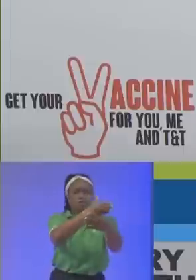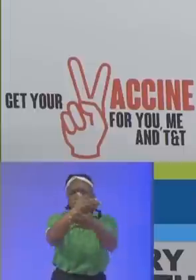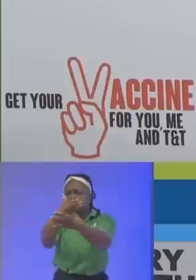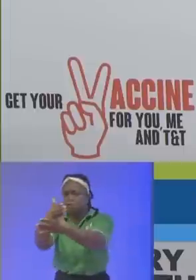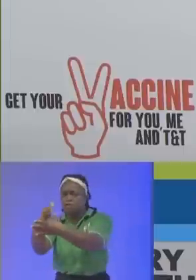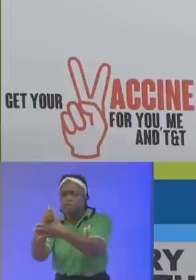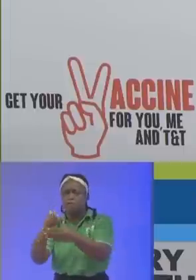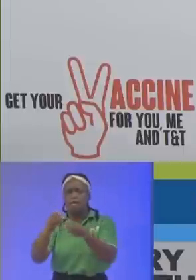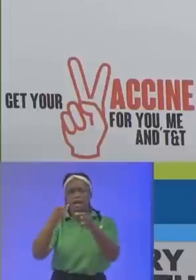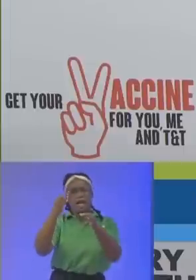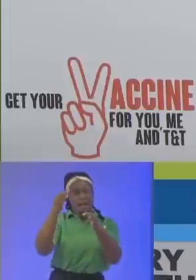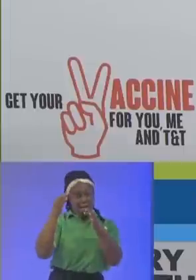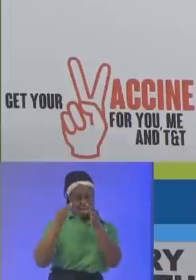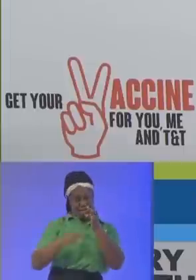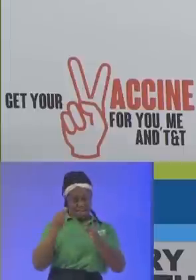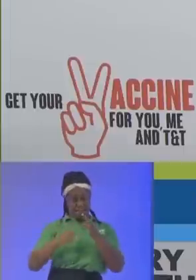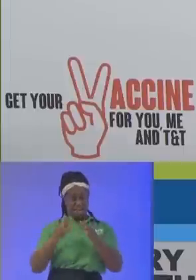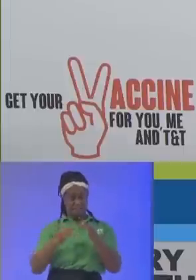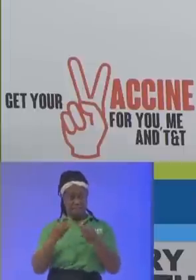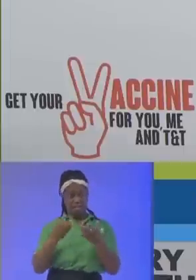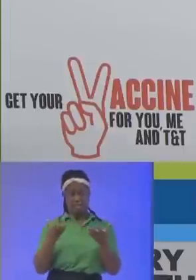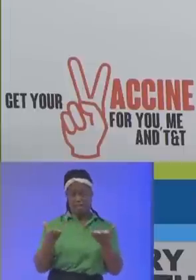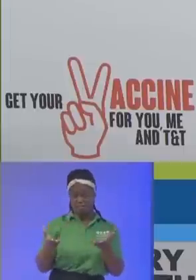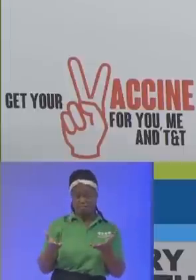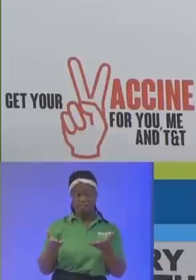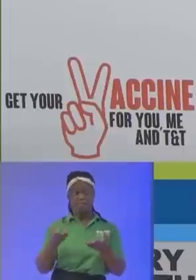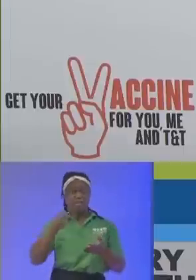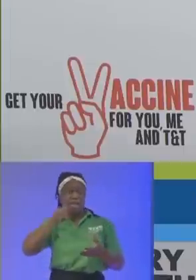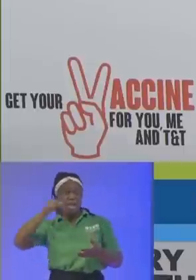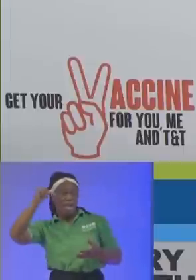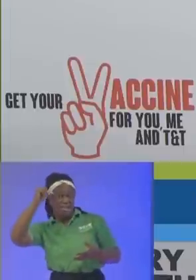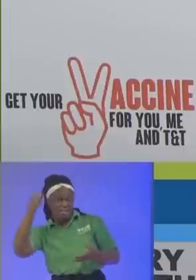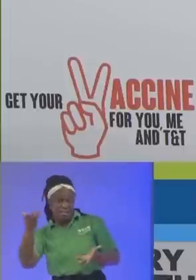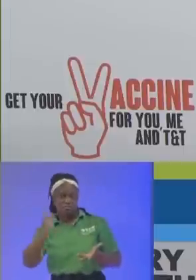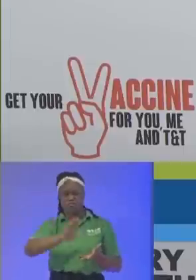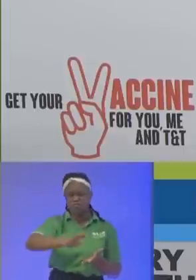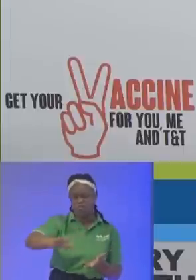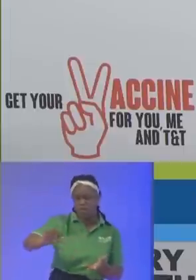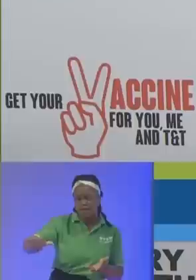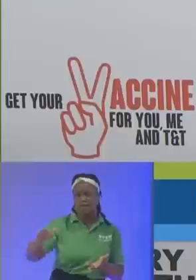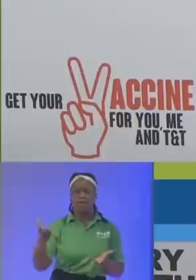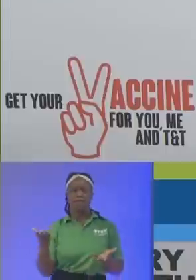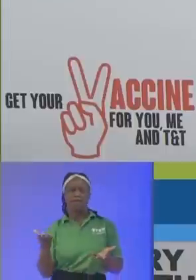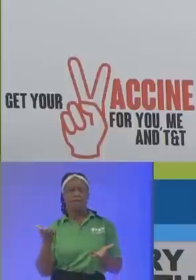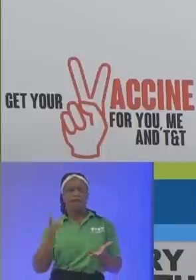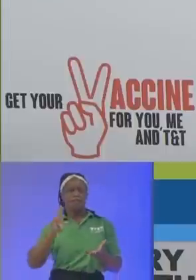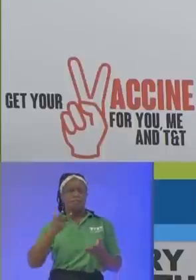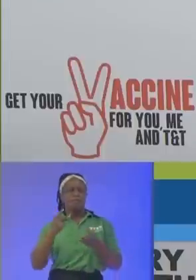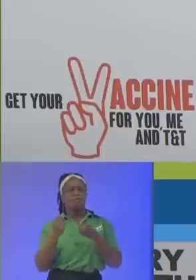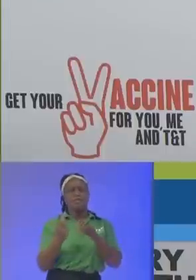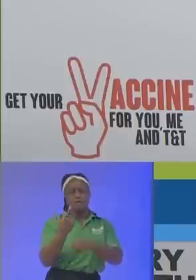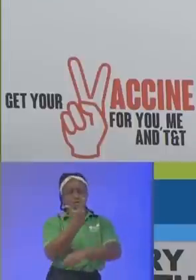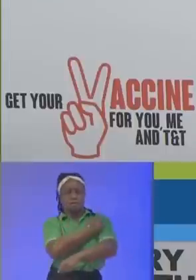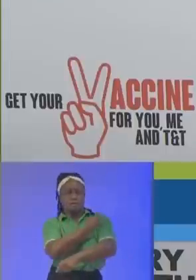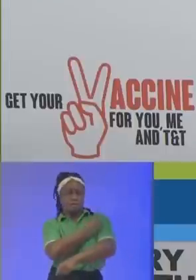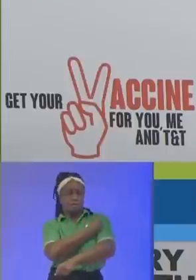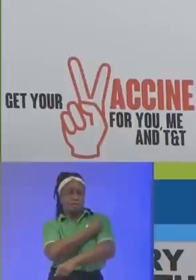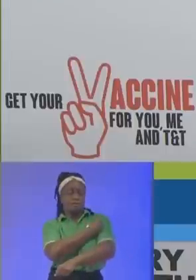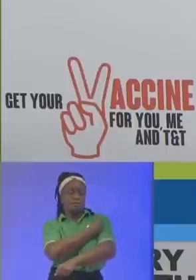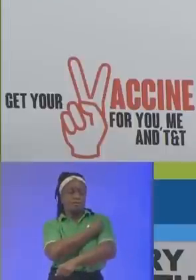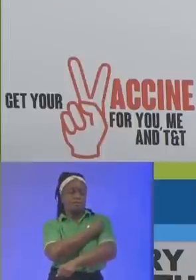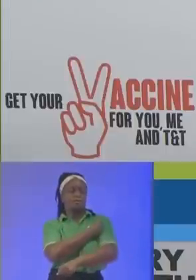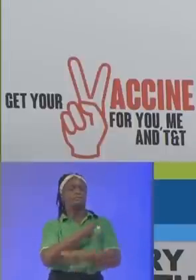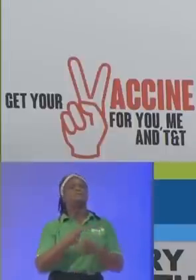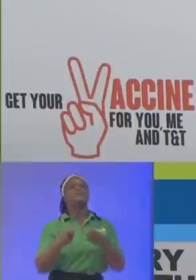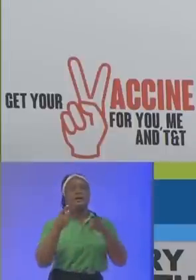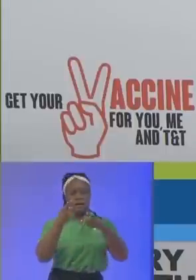the 12 to 18 age group, adults, boosters, etc. And we look at the uptake. So there are a lot of trends that